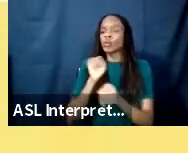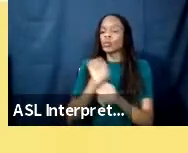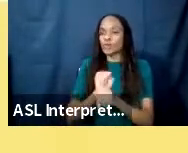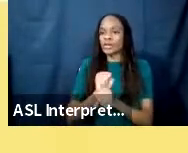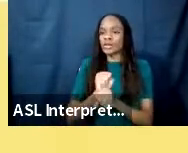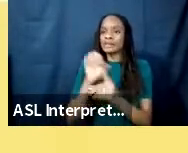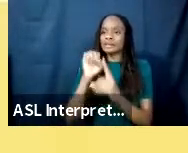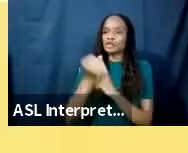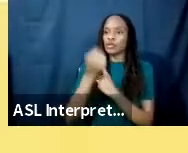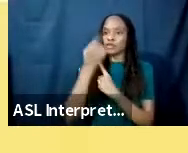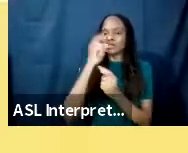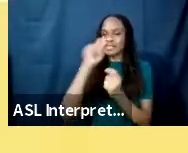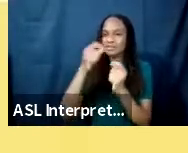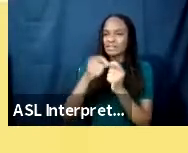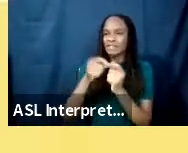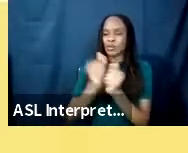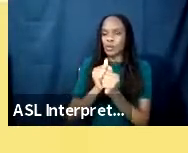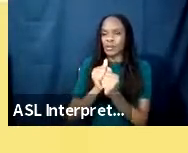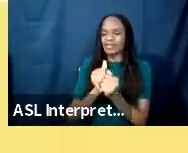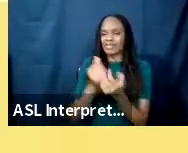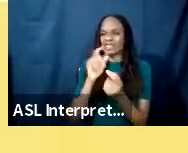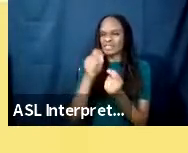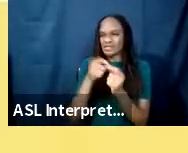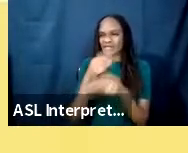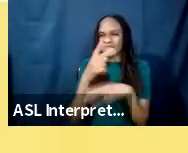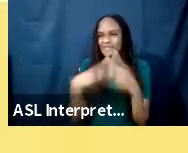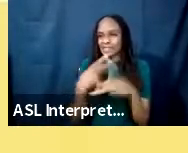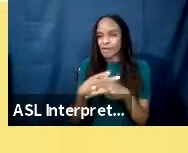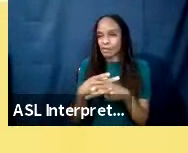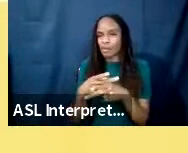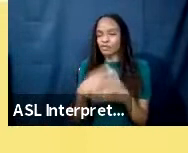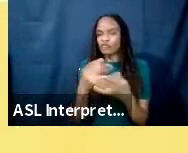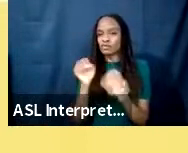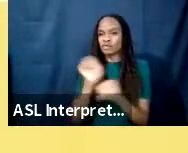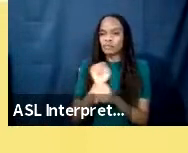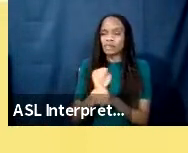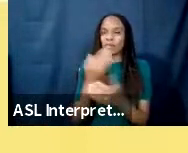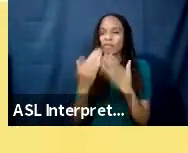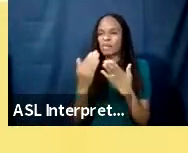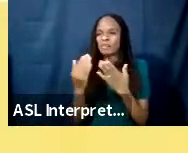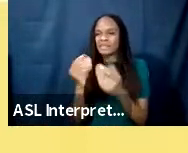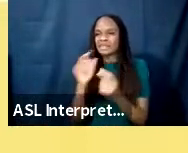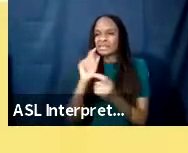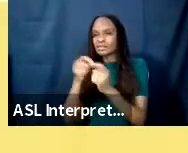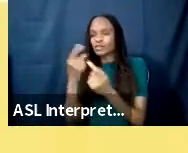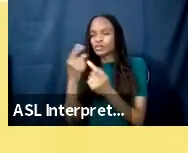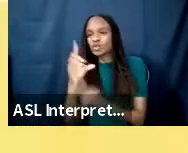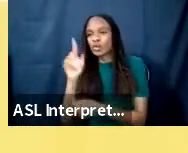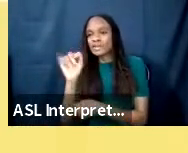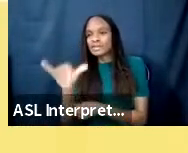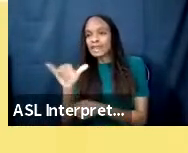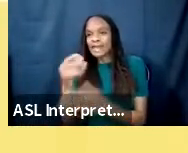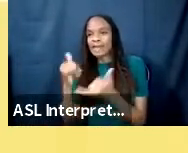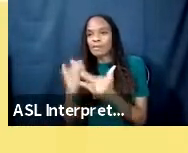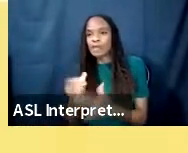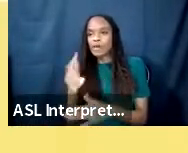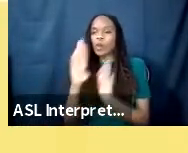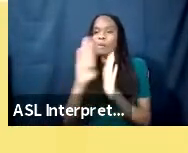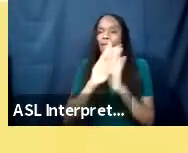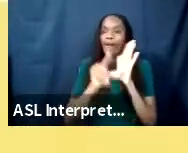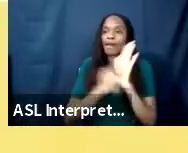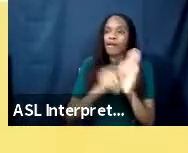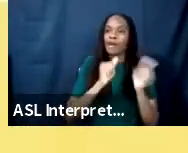specific to certain types of employment. So you might have the working conditions specific to a day player, or specific to a background actor,